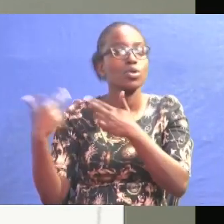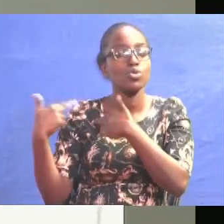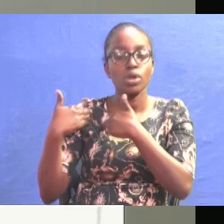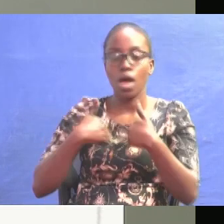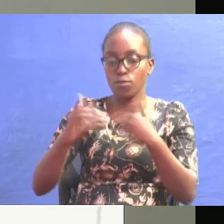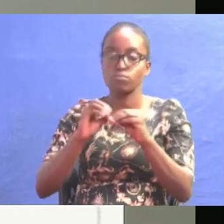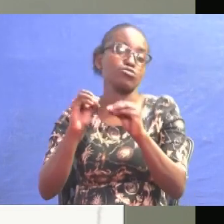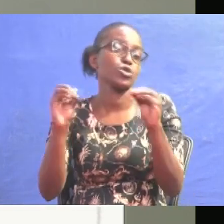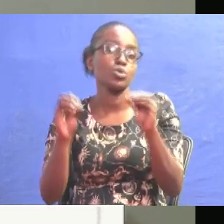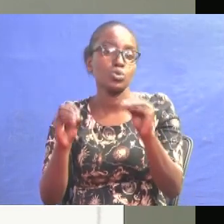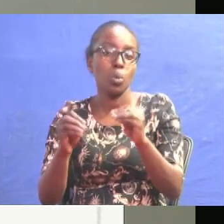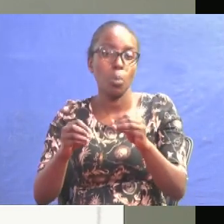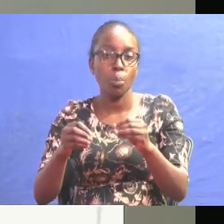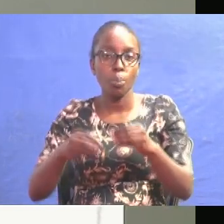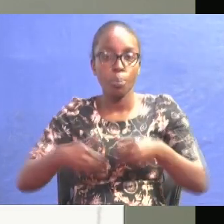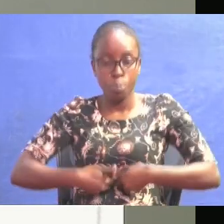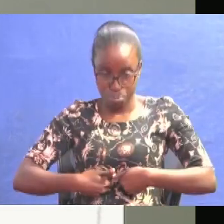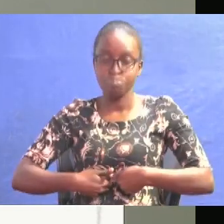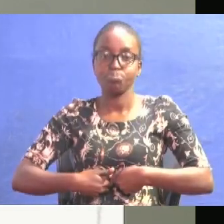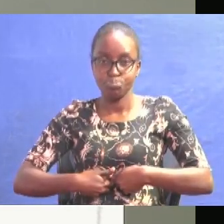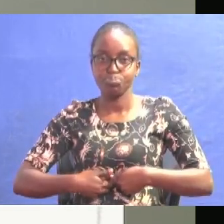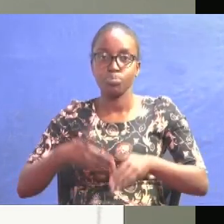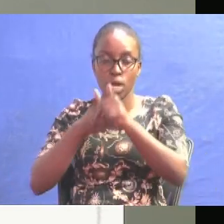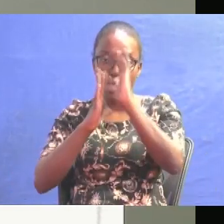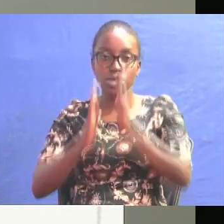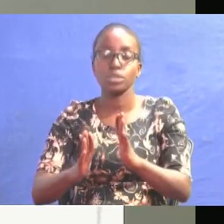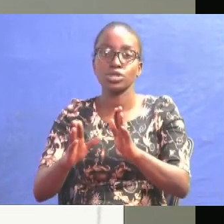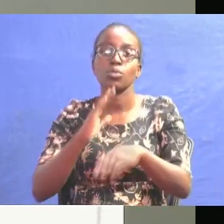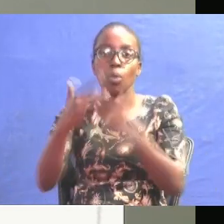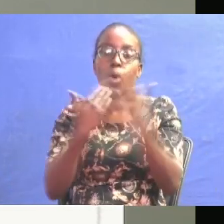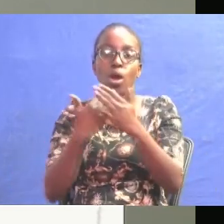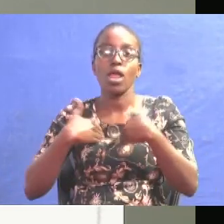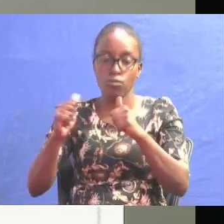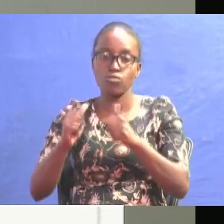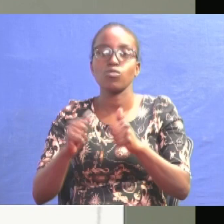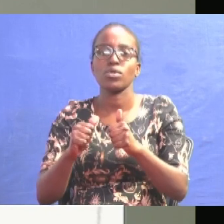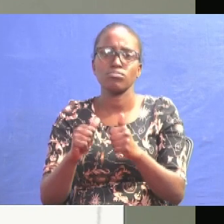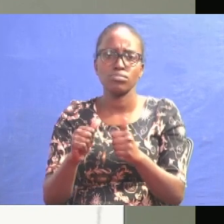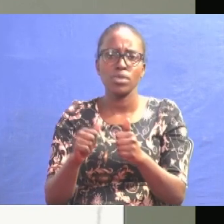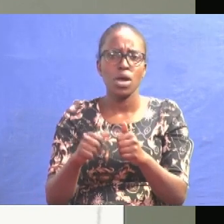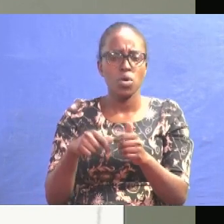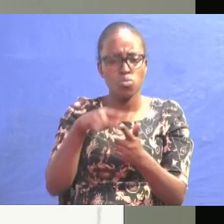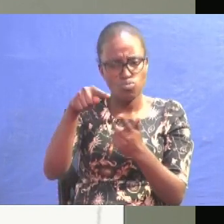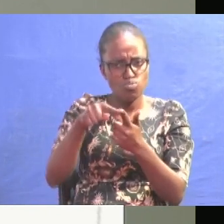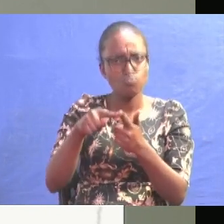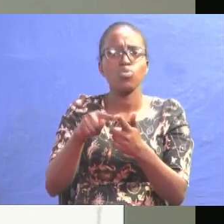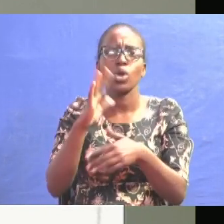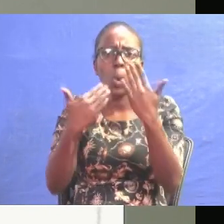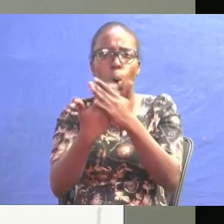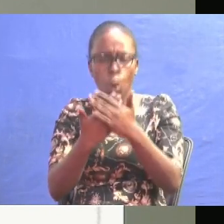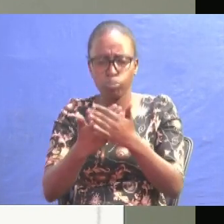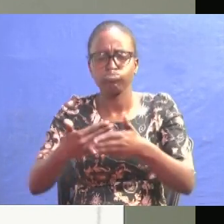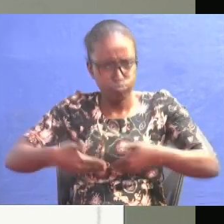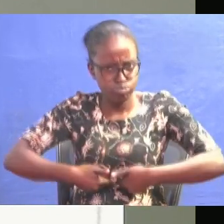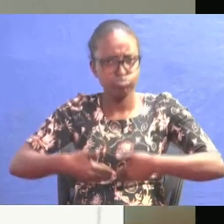the junior spaces, junior leadership that are there. But when will be that time that you will be able to say, as young people, will feel recognized?